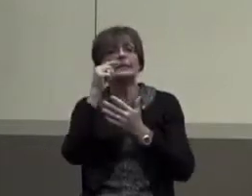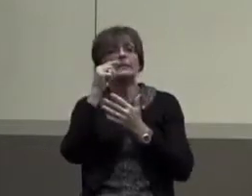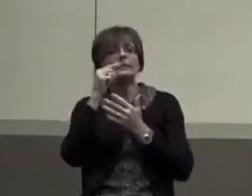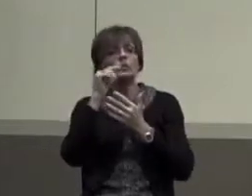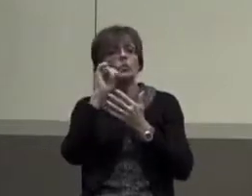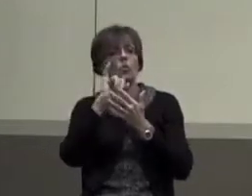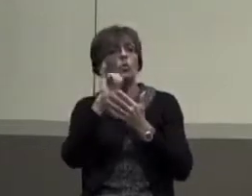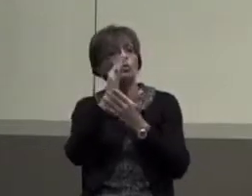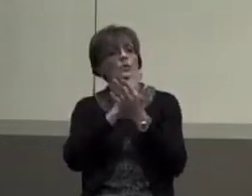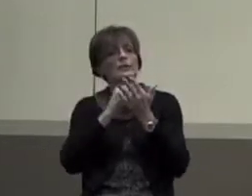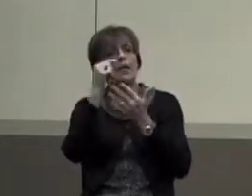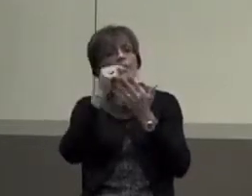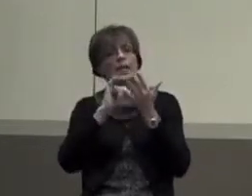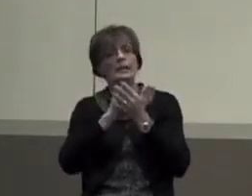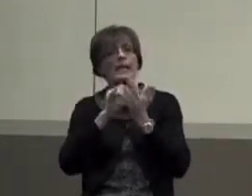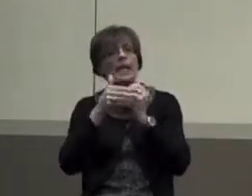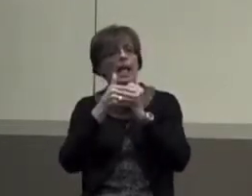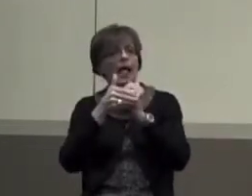to improve the flow.